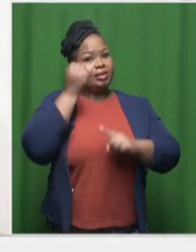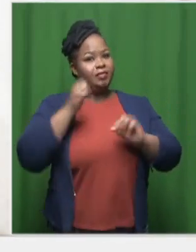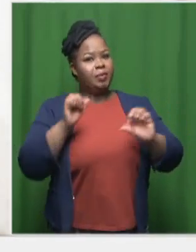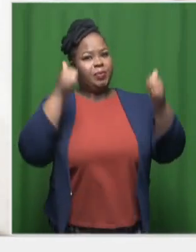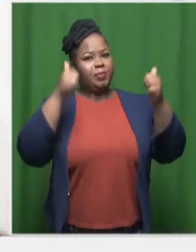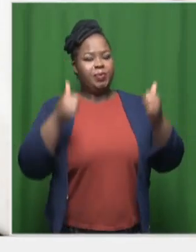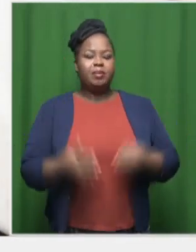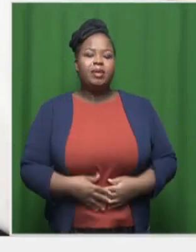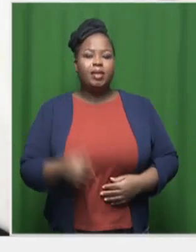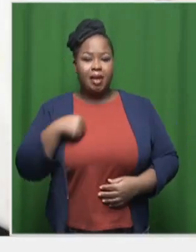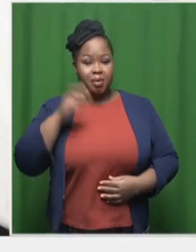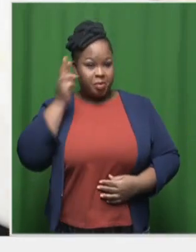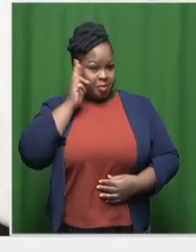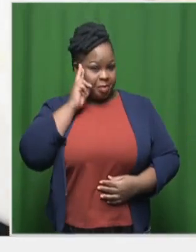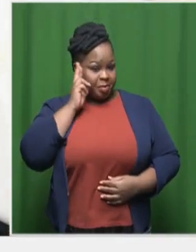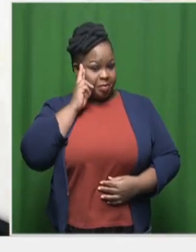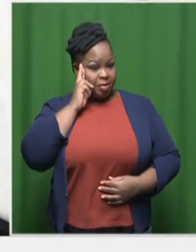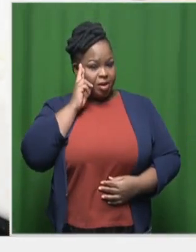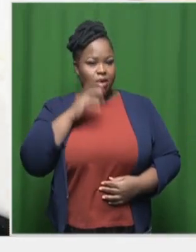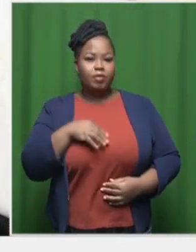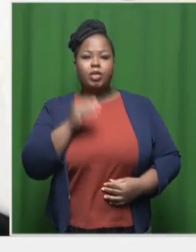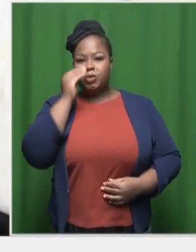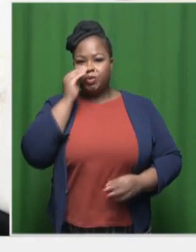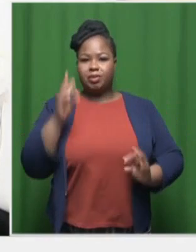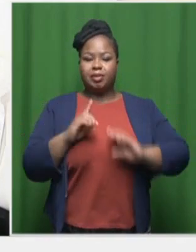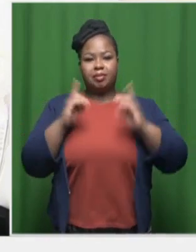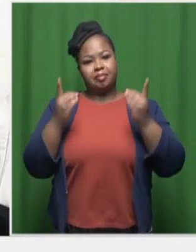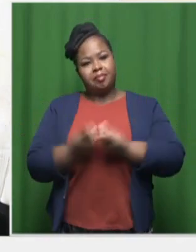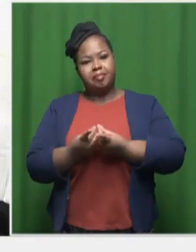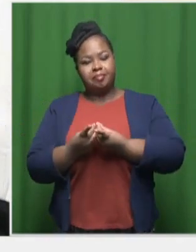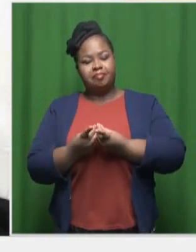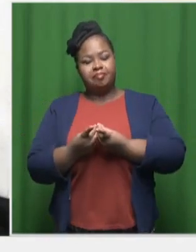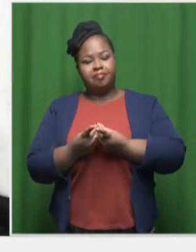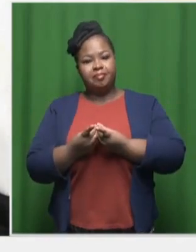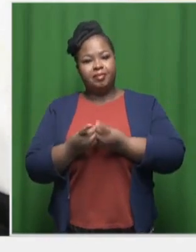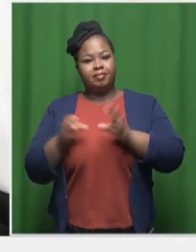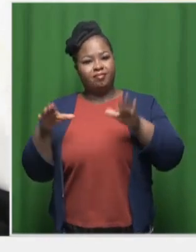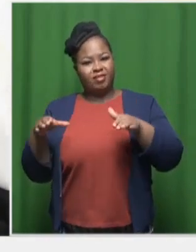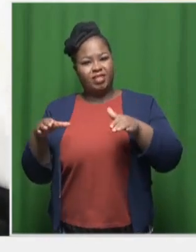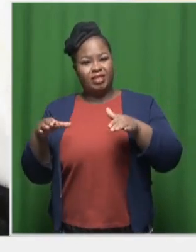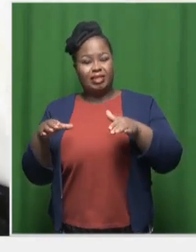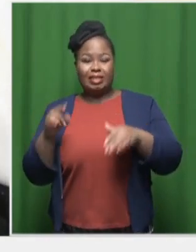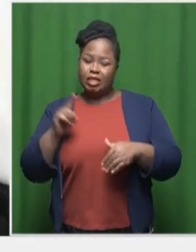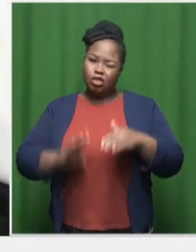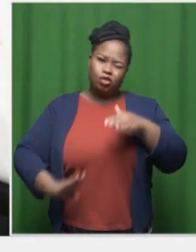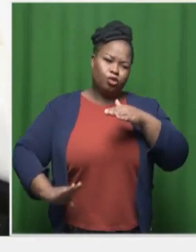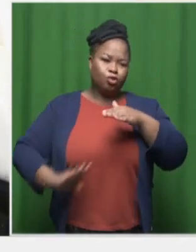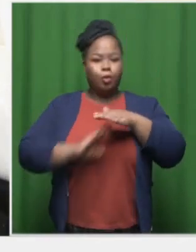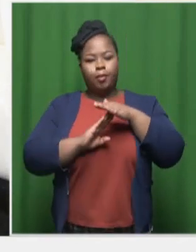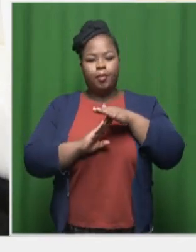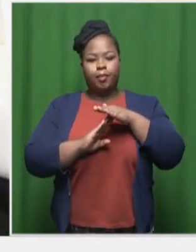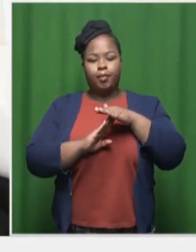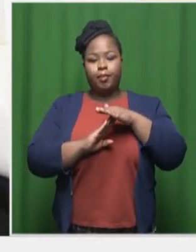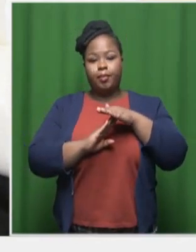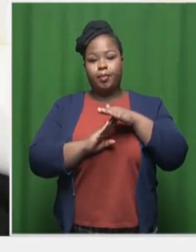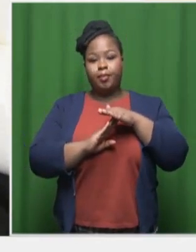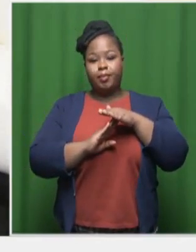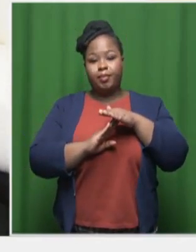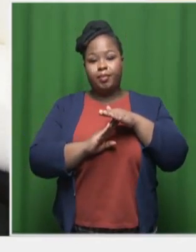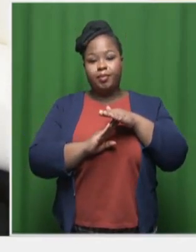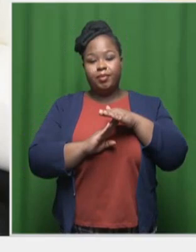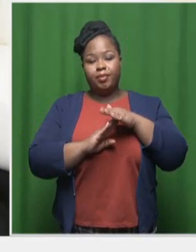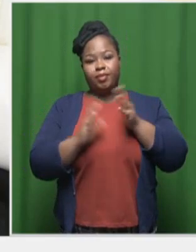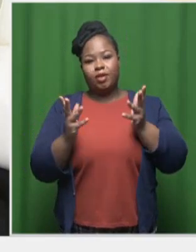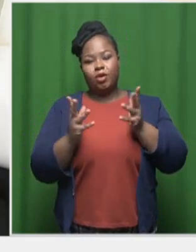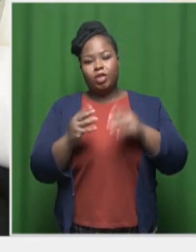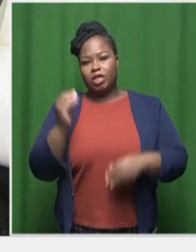remember when the news division went to being the top on